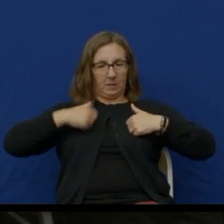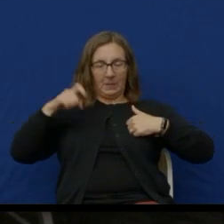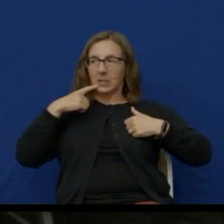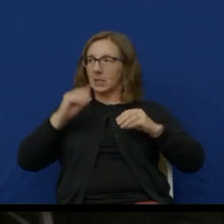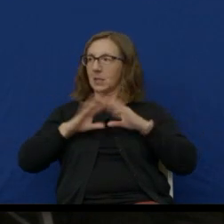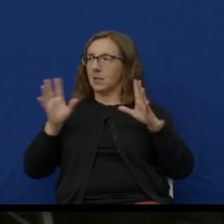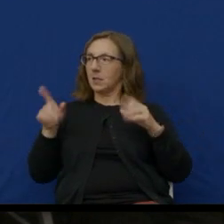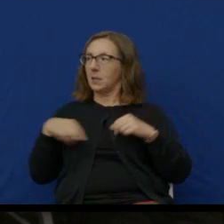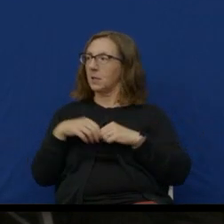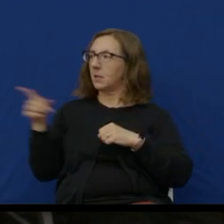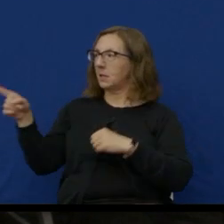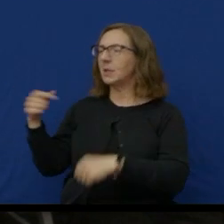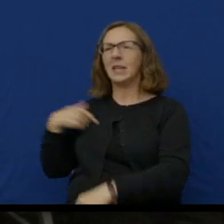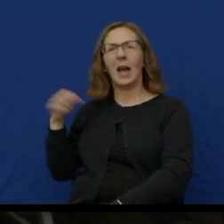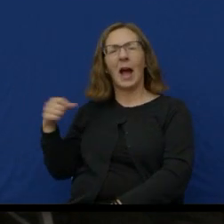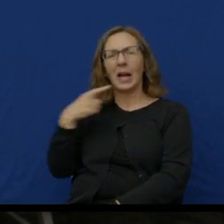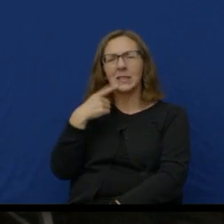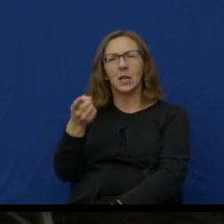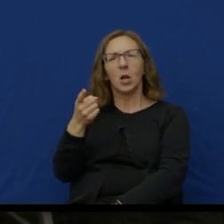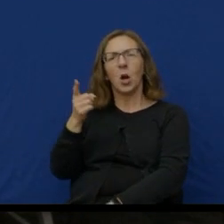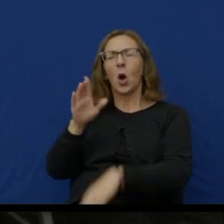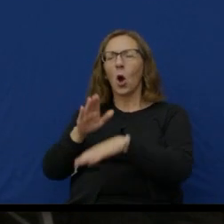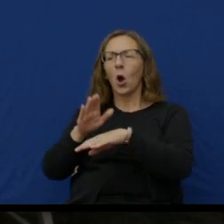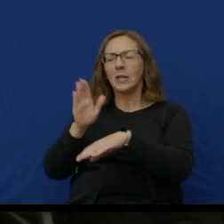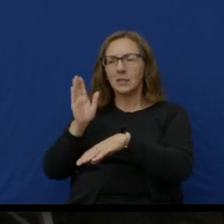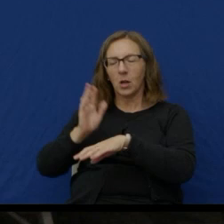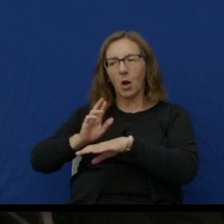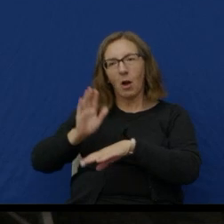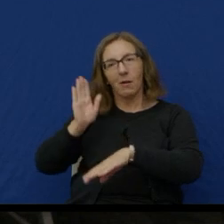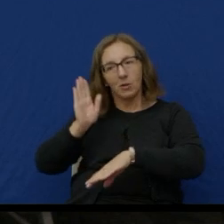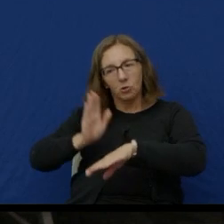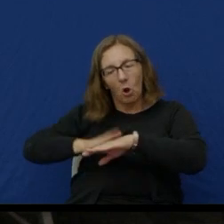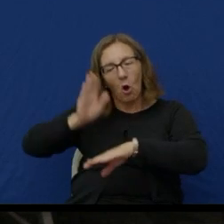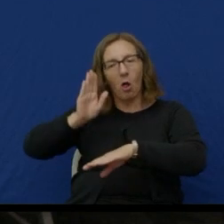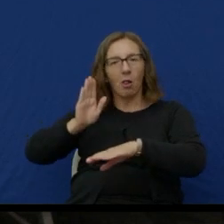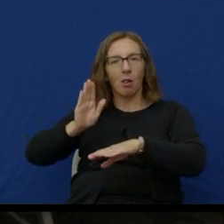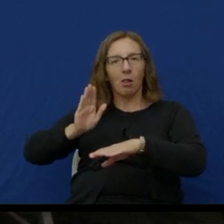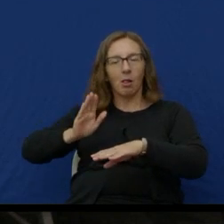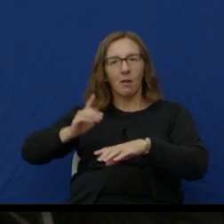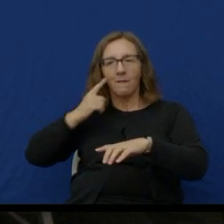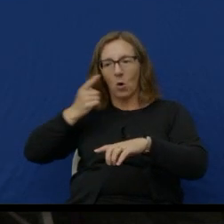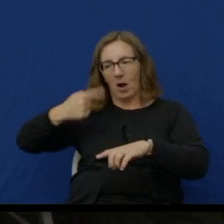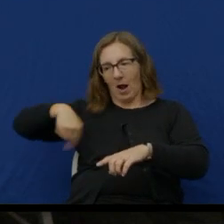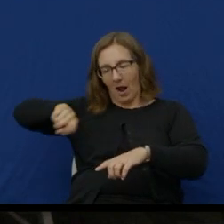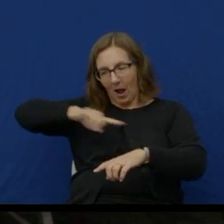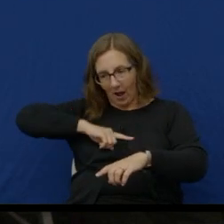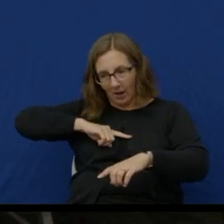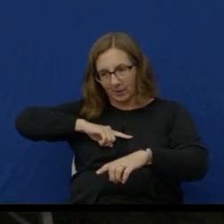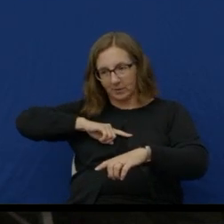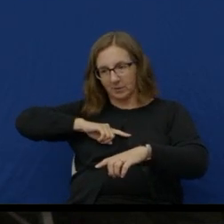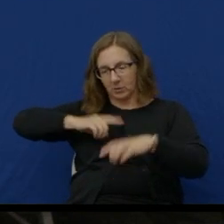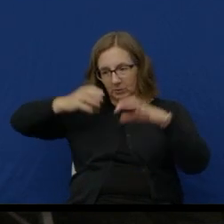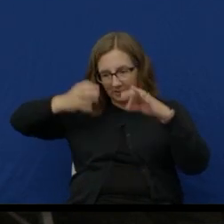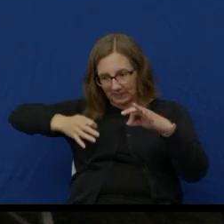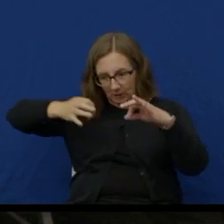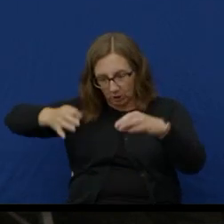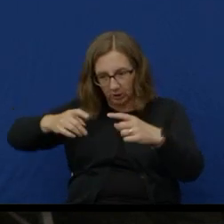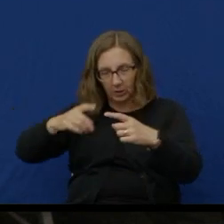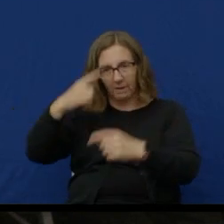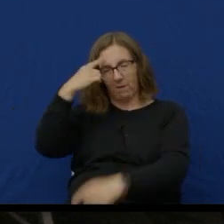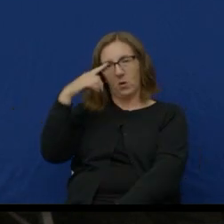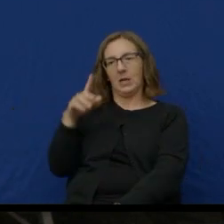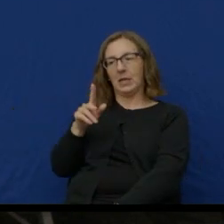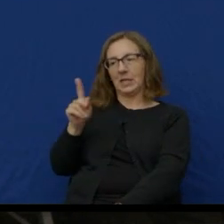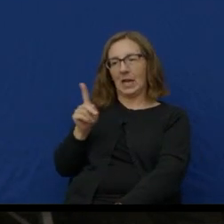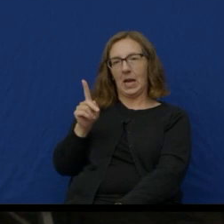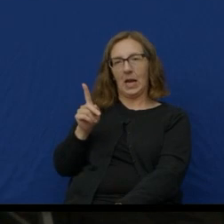it always as it's a call to action to us to drive our particular work on every decision that we're making with the KBE staff. That's the way